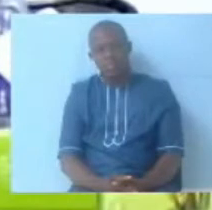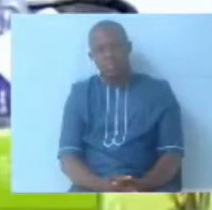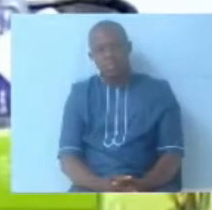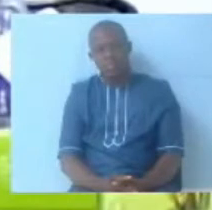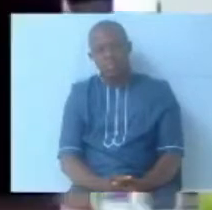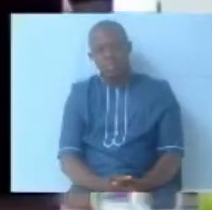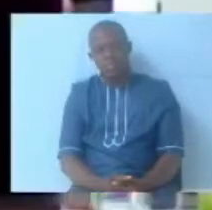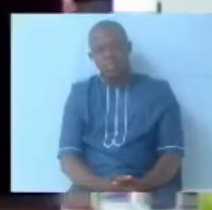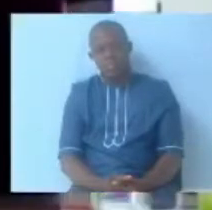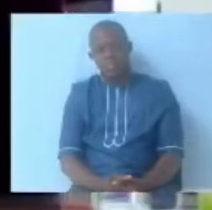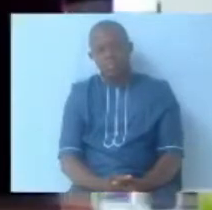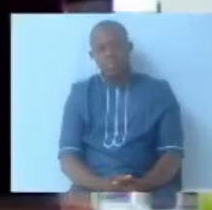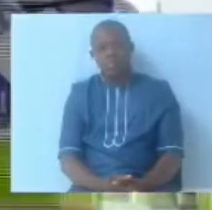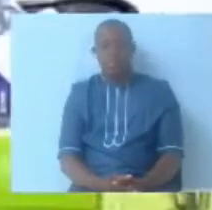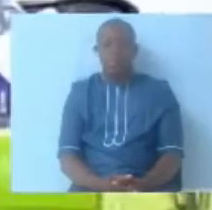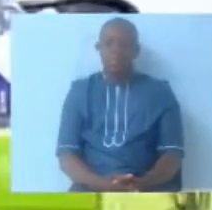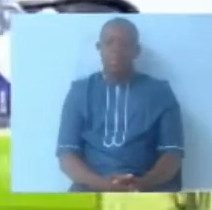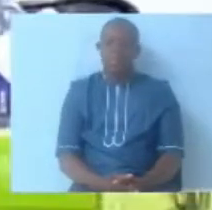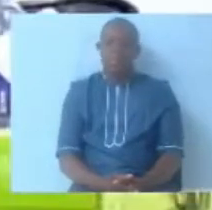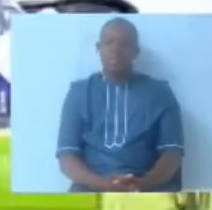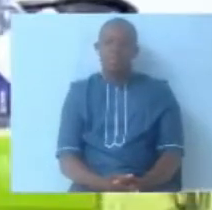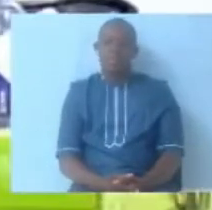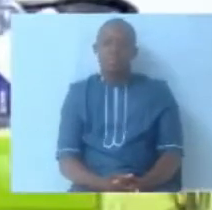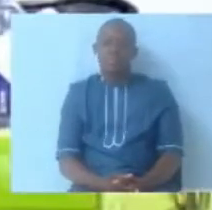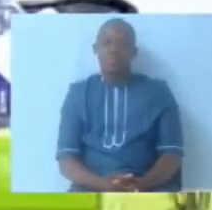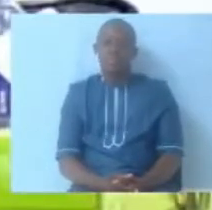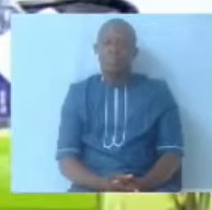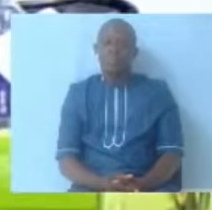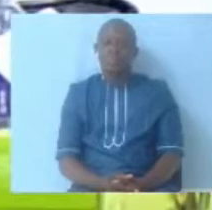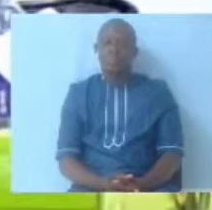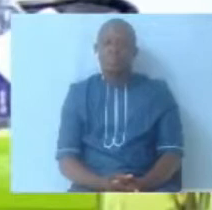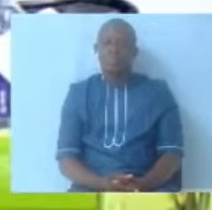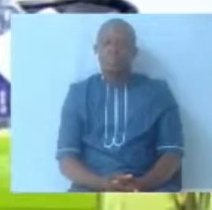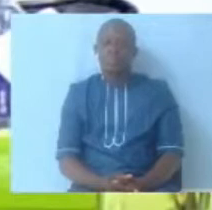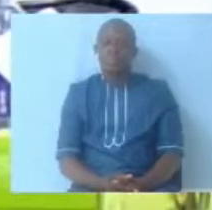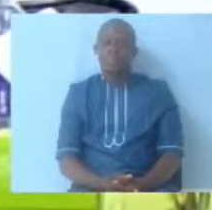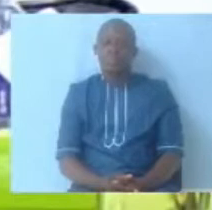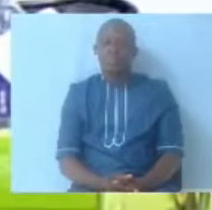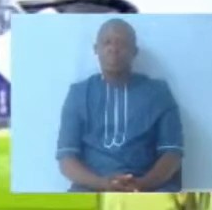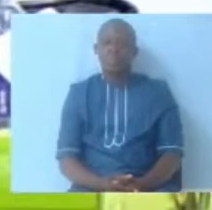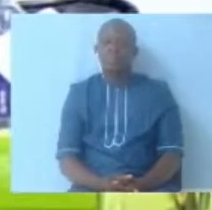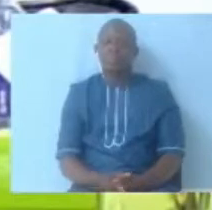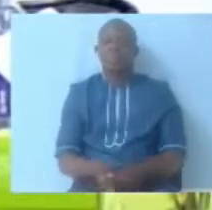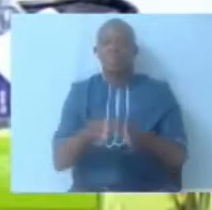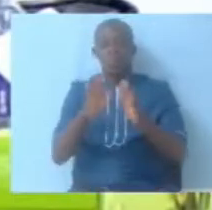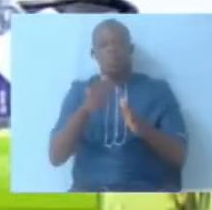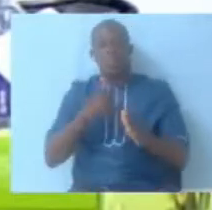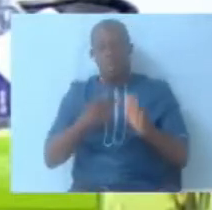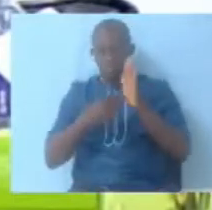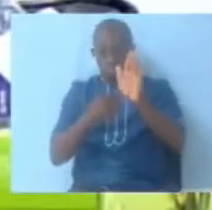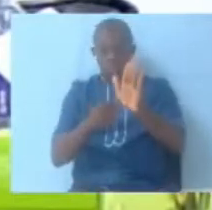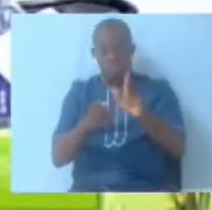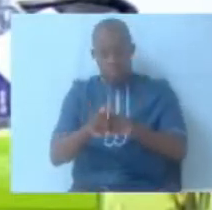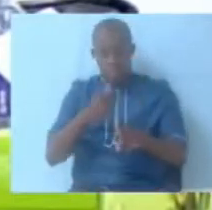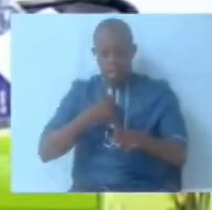My apologies for interrupting. I'm grateful. Then I did my bar in 1990. I went for